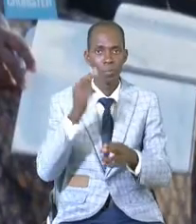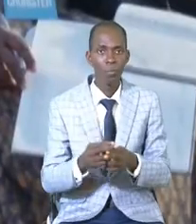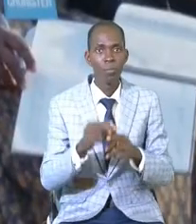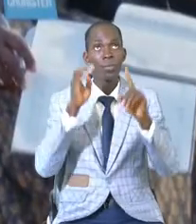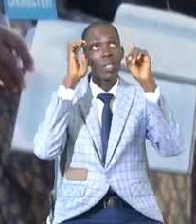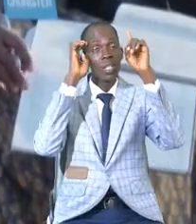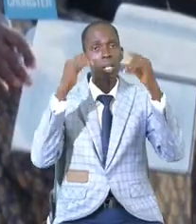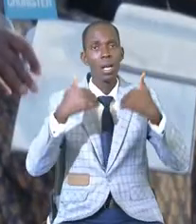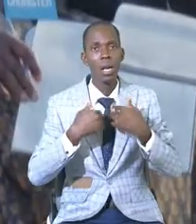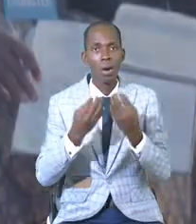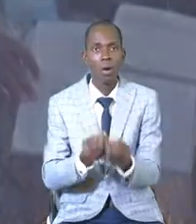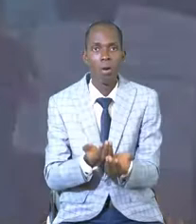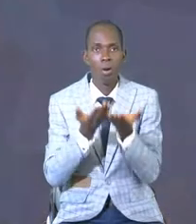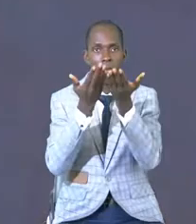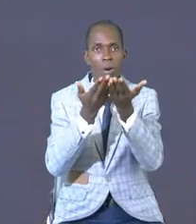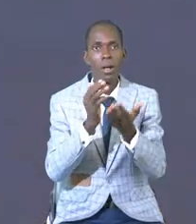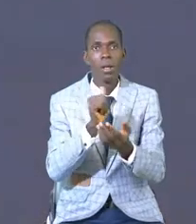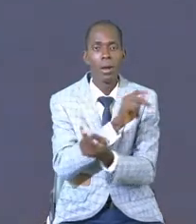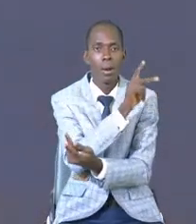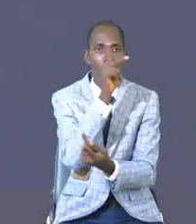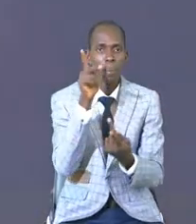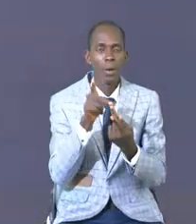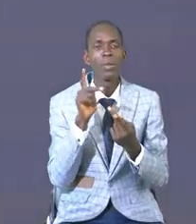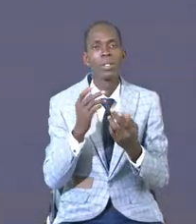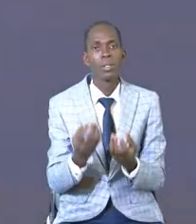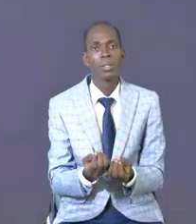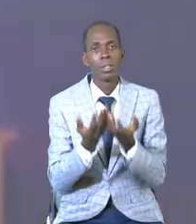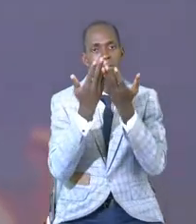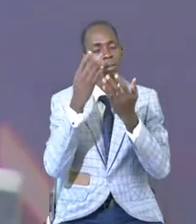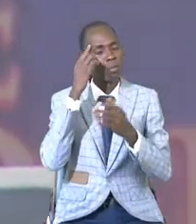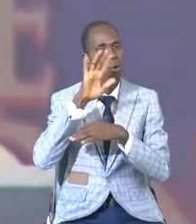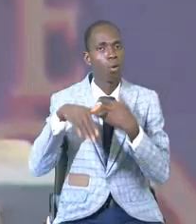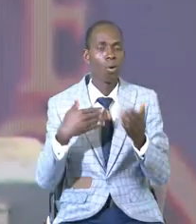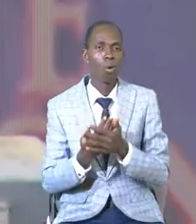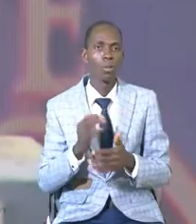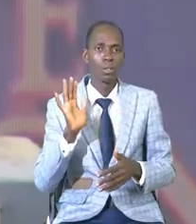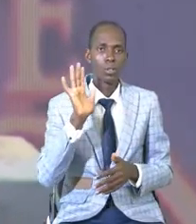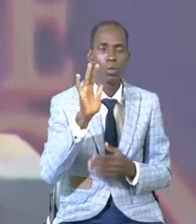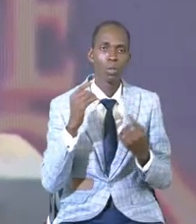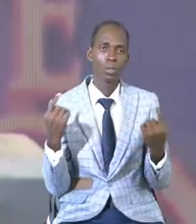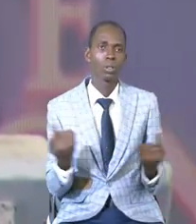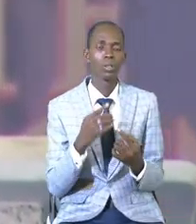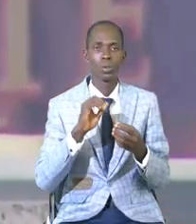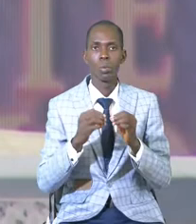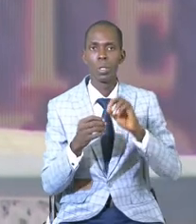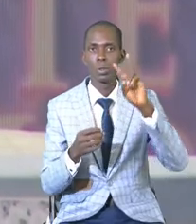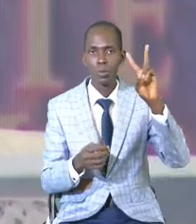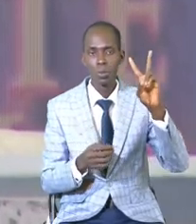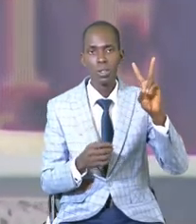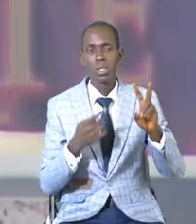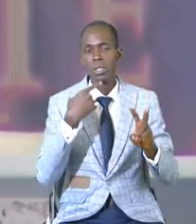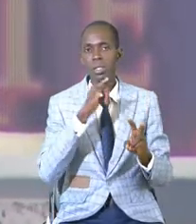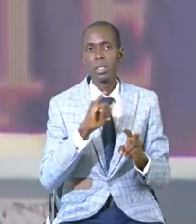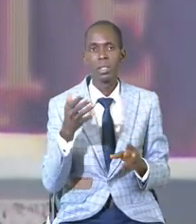a perfect sacrifice for all your sins. Look at number two there. Number two is telling us in